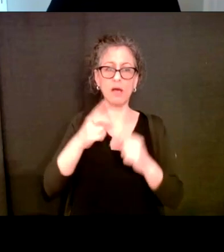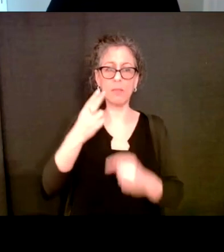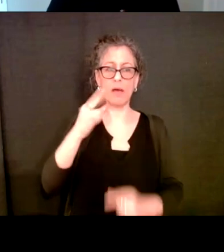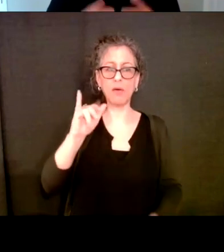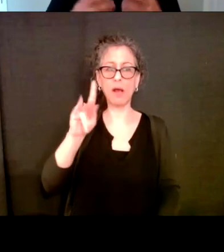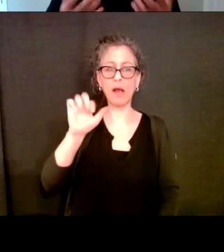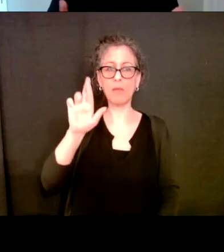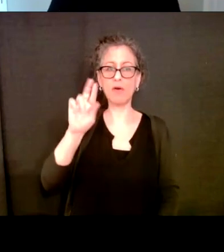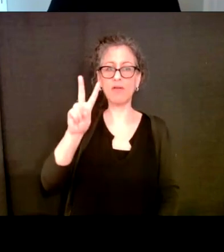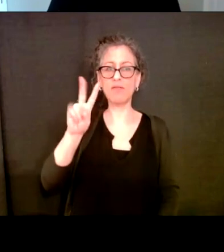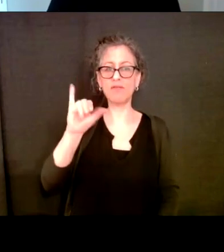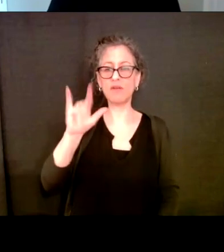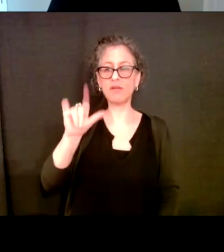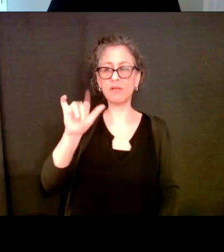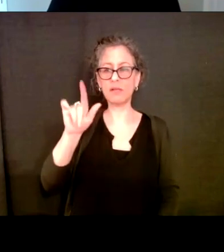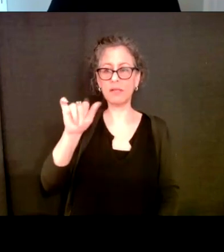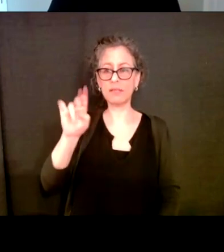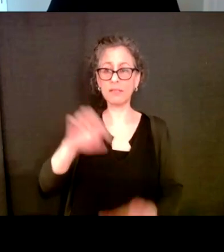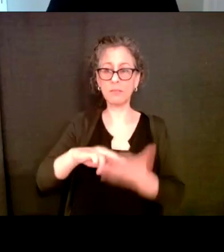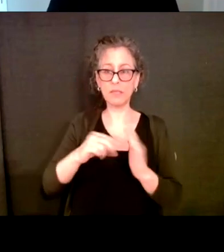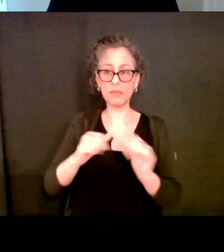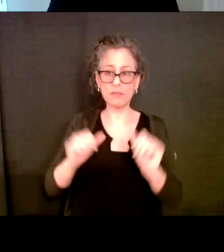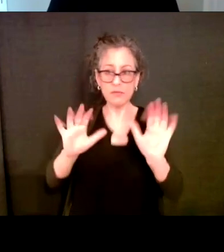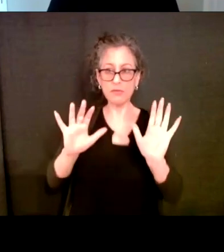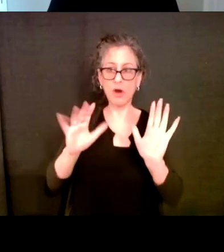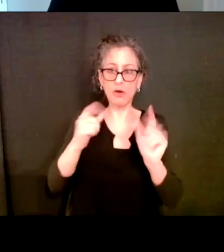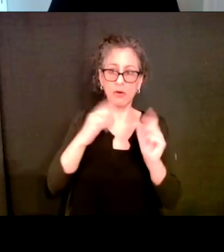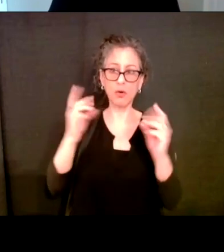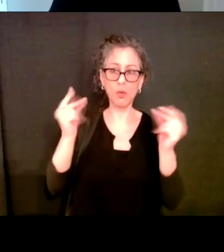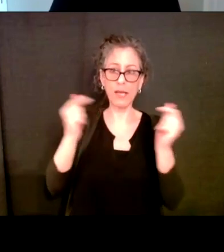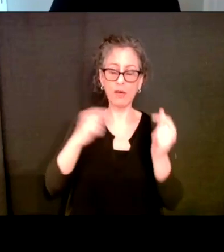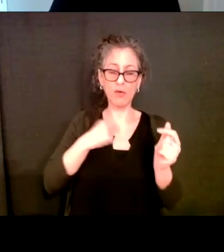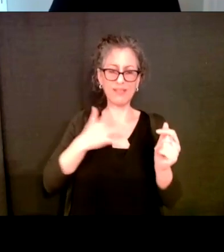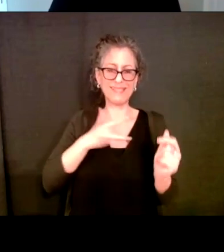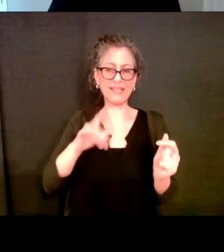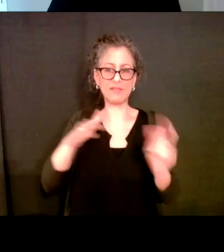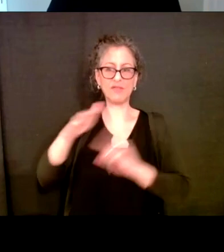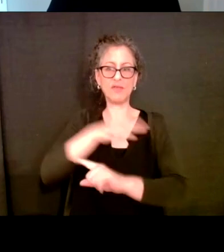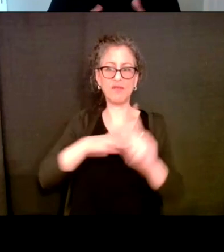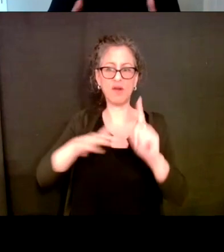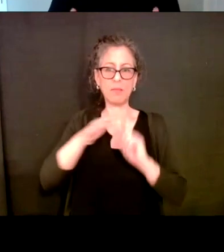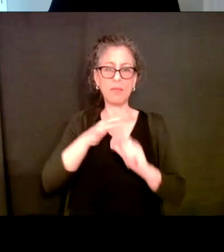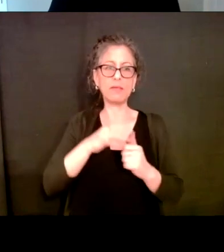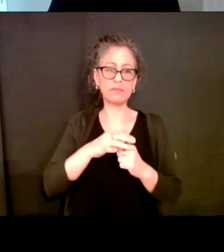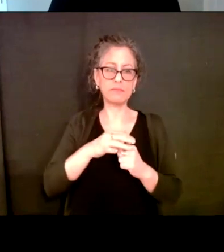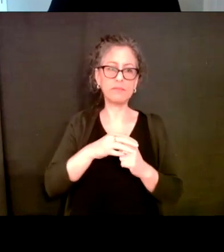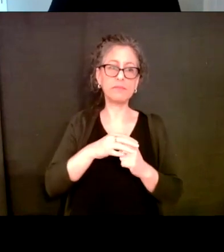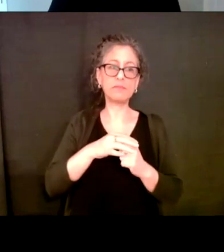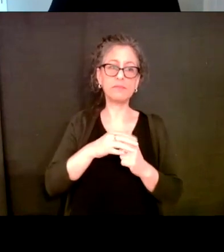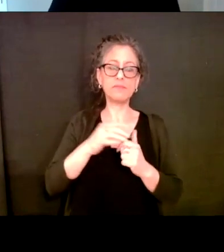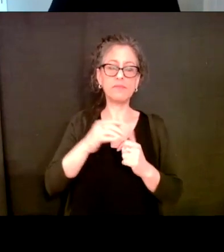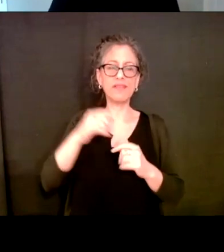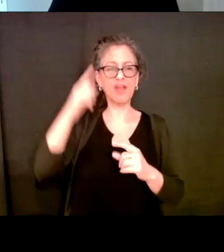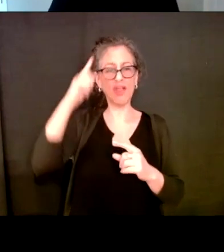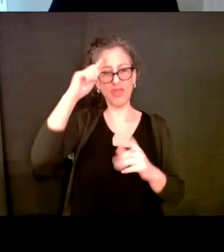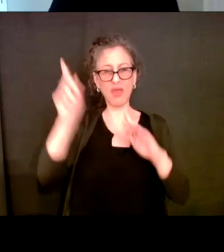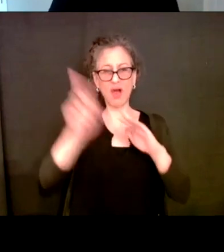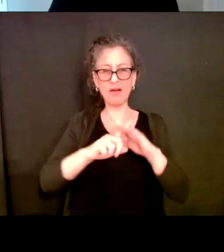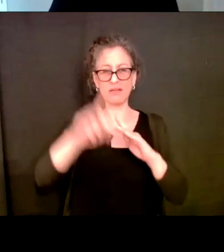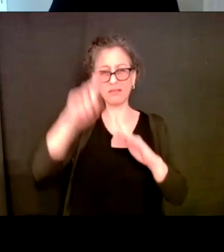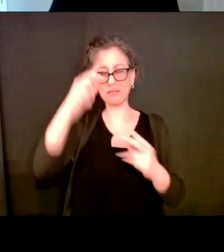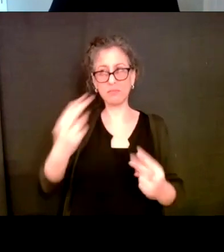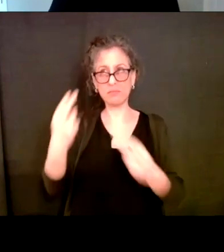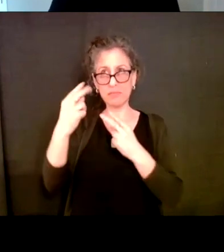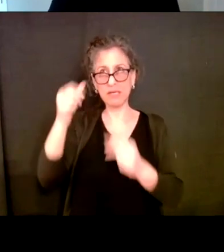hypervigilance, so easily startled and sensitive to environmental changes and cues, having intrusive thoughts and memories and